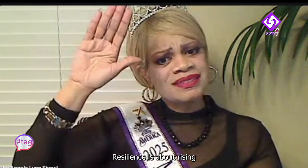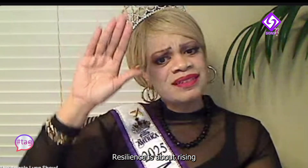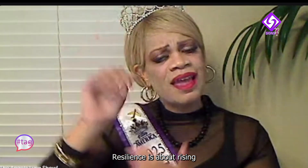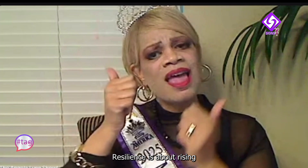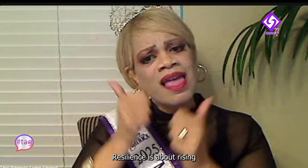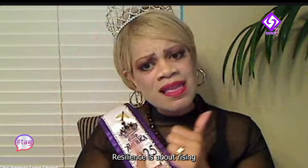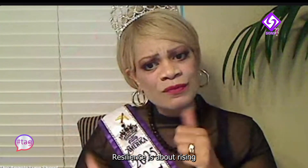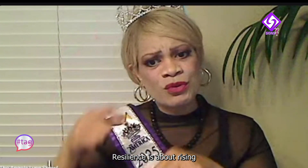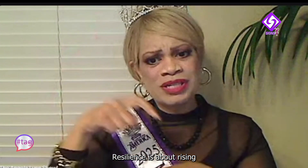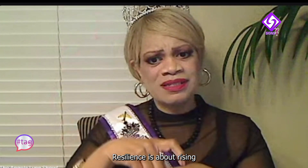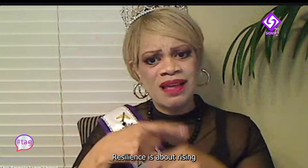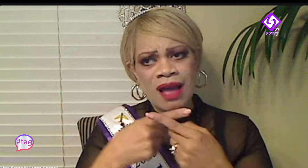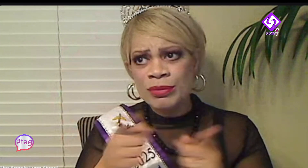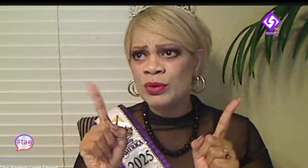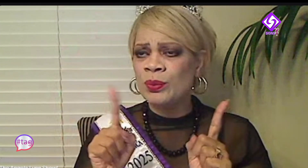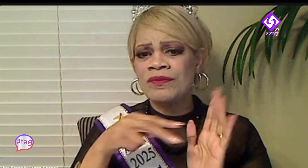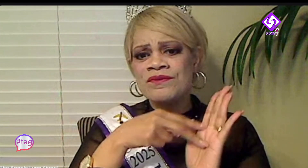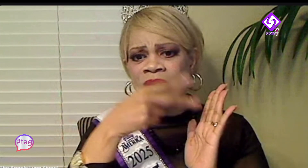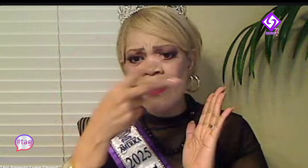Resilience is about rising